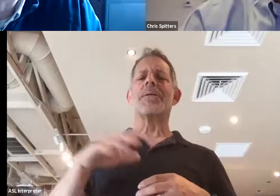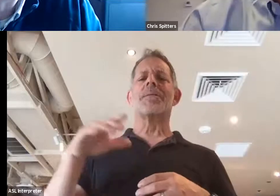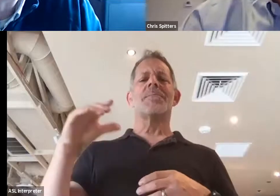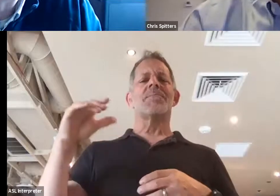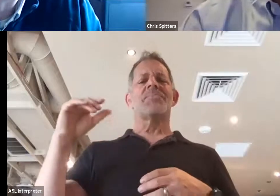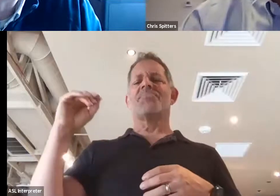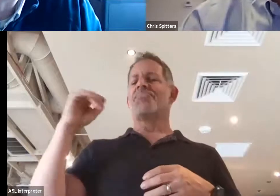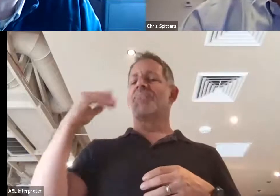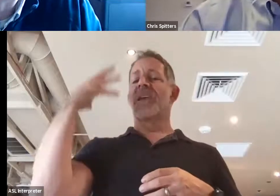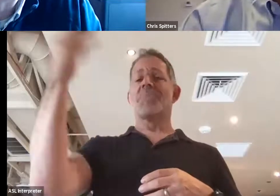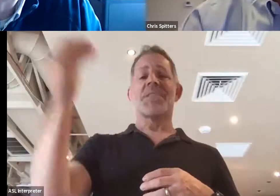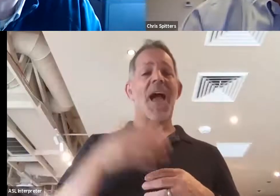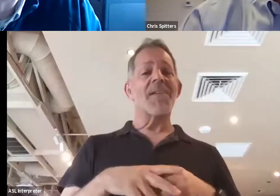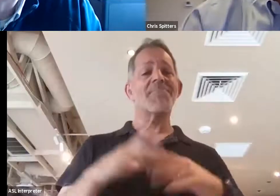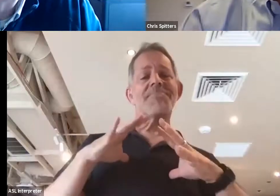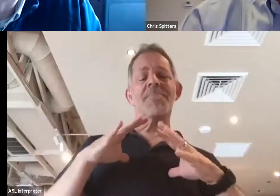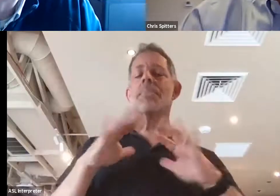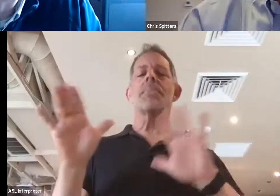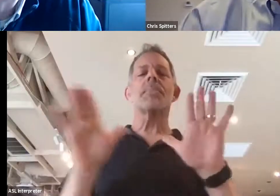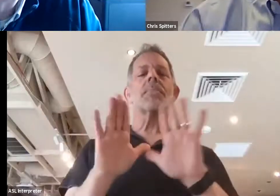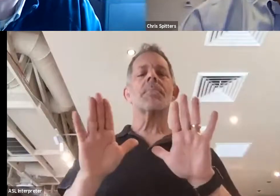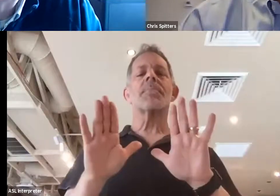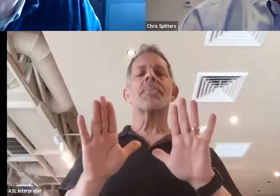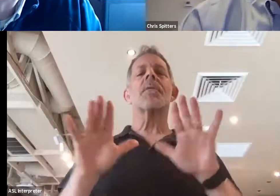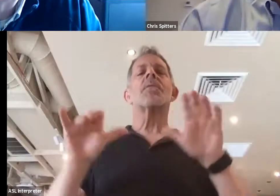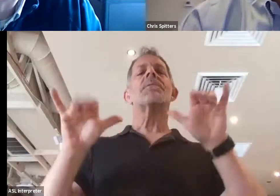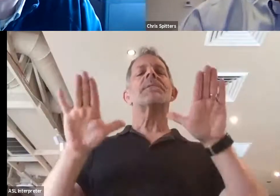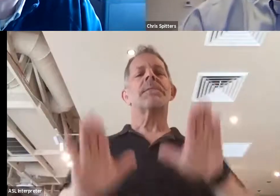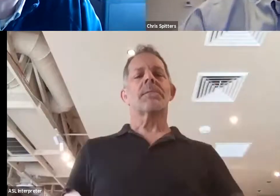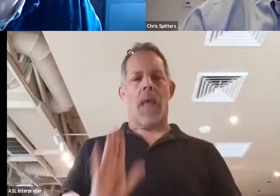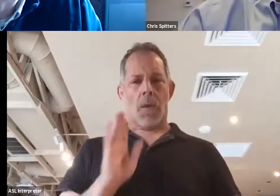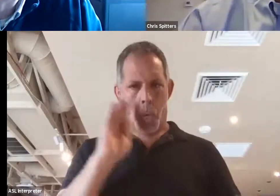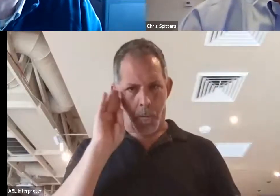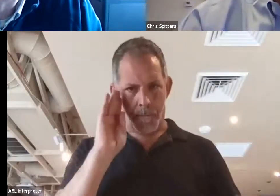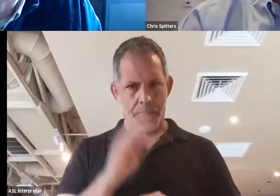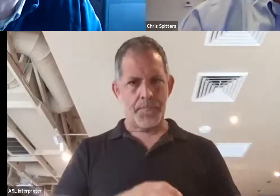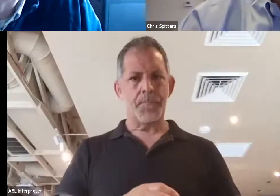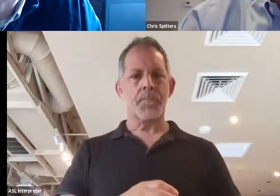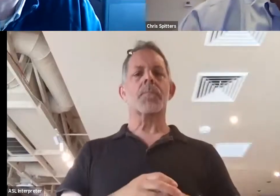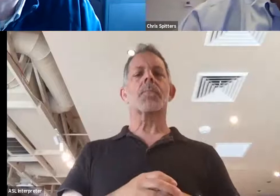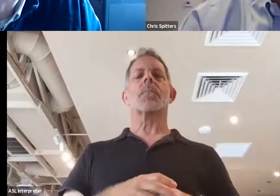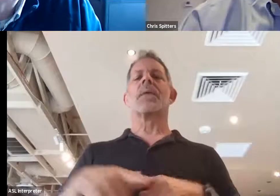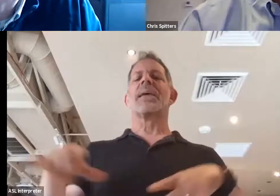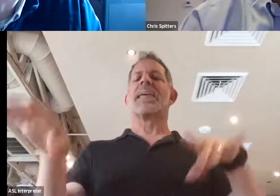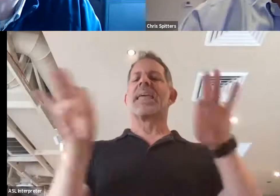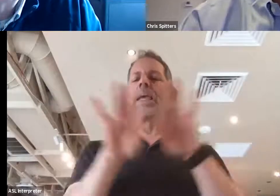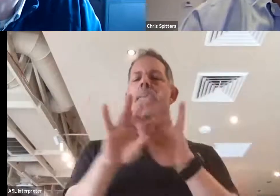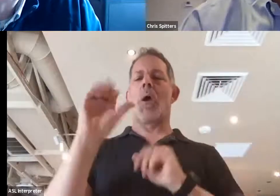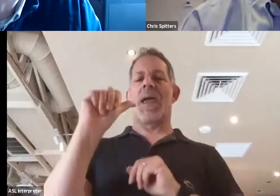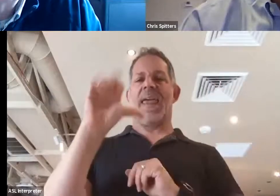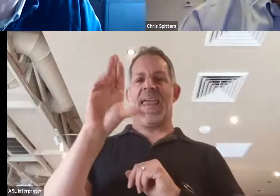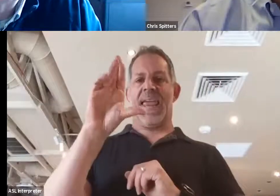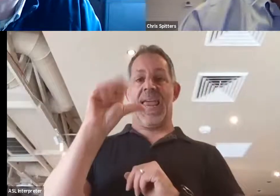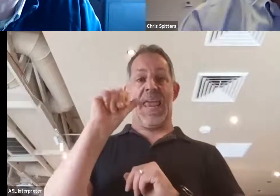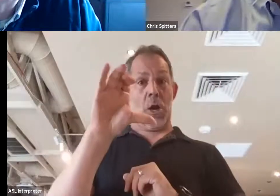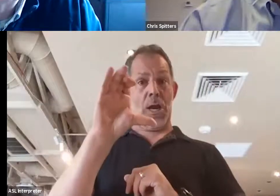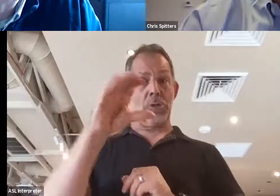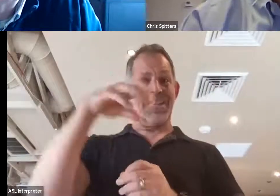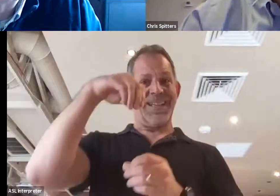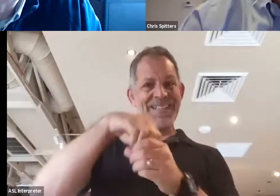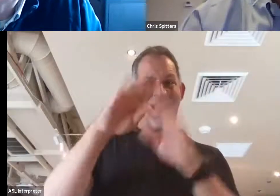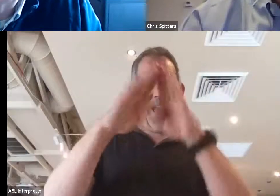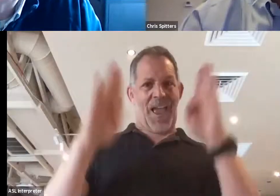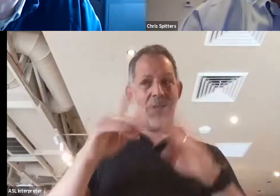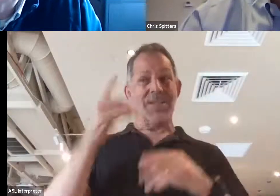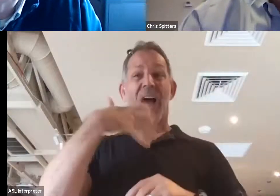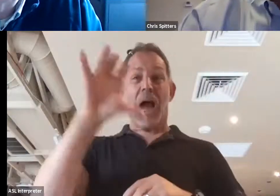good ventilation when you're indoors, trying to keep the air moving and bringing in fresh outdoor air, and whenever possible, wearing